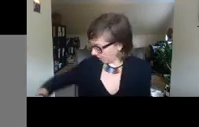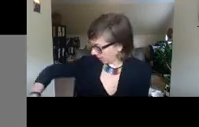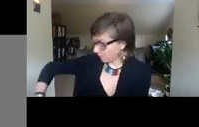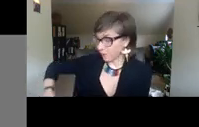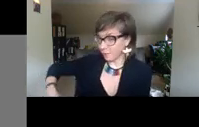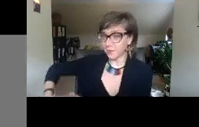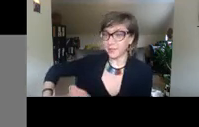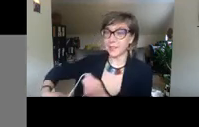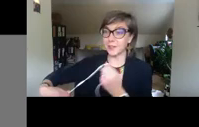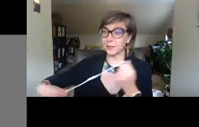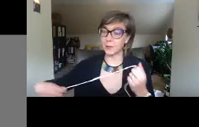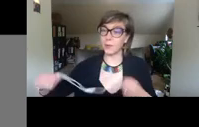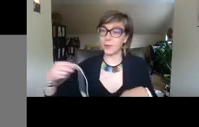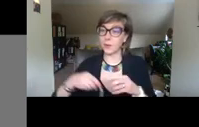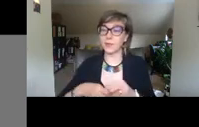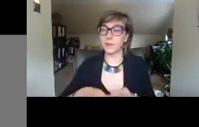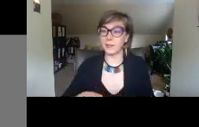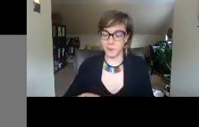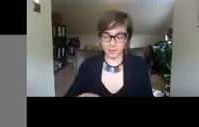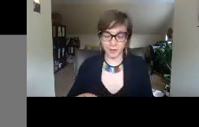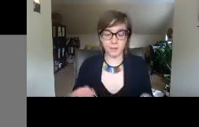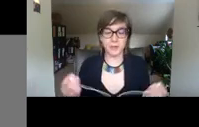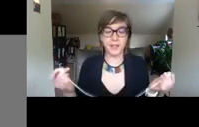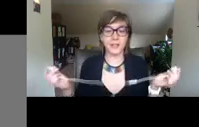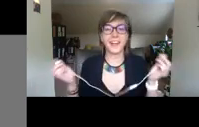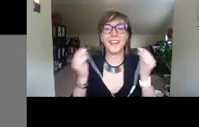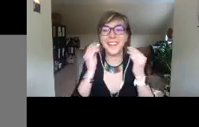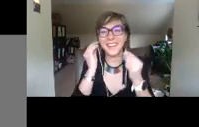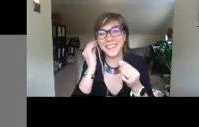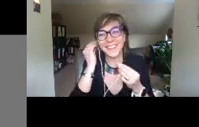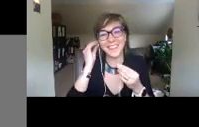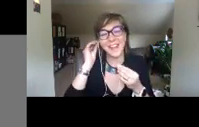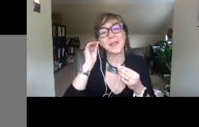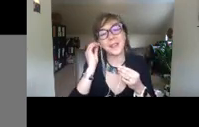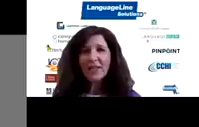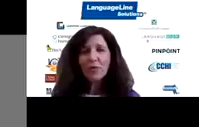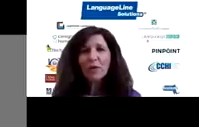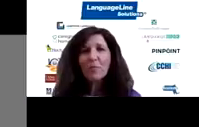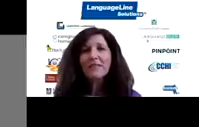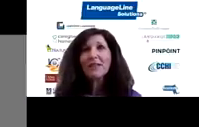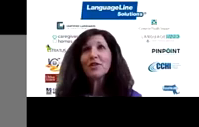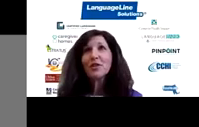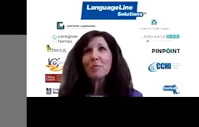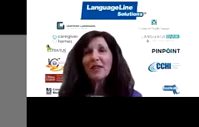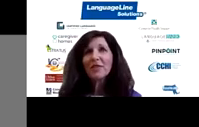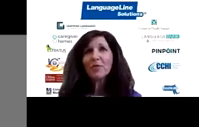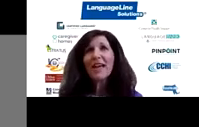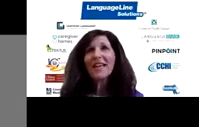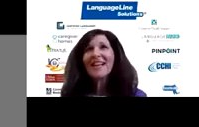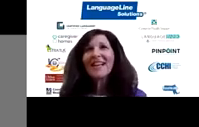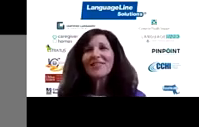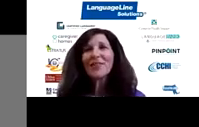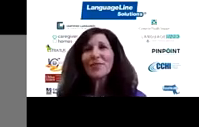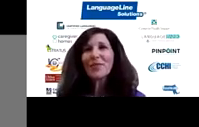And I have not been listening to you, so hopefully no one's been telling me to get off the stage. Well, Thank I you very sent you a much for little having me. message, but that's